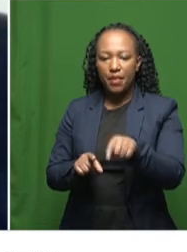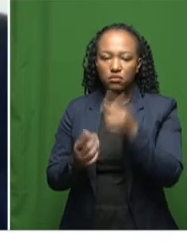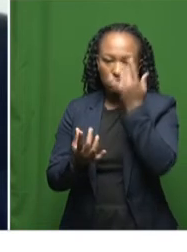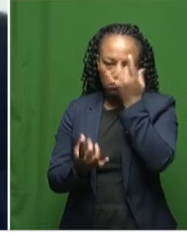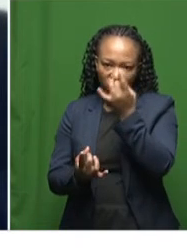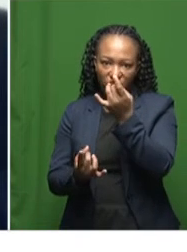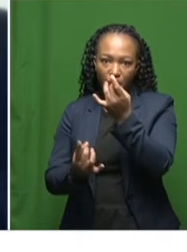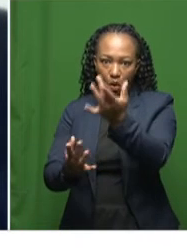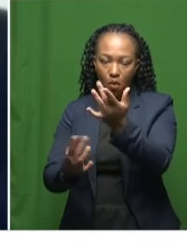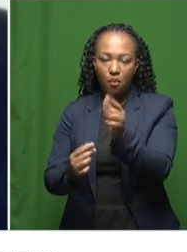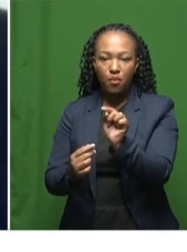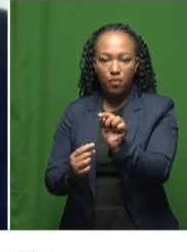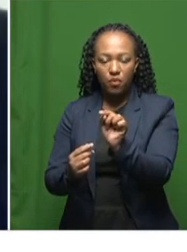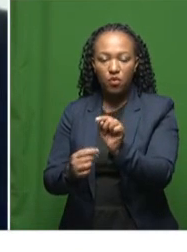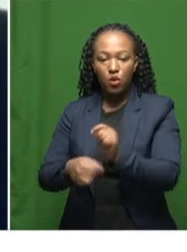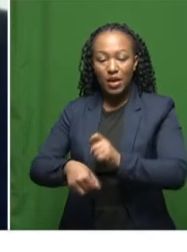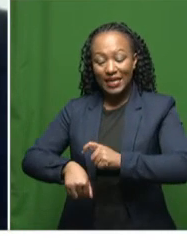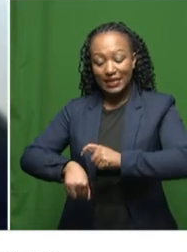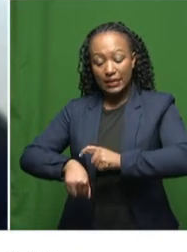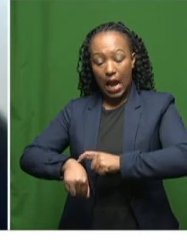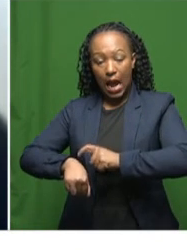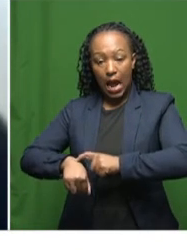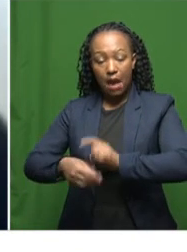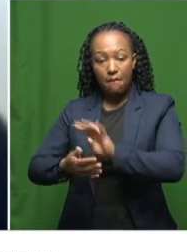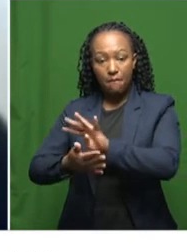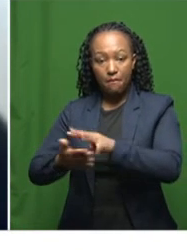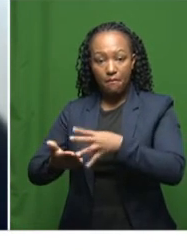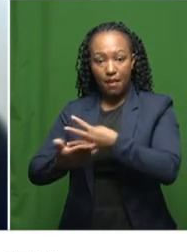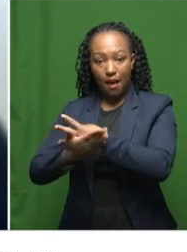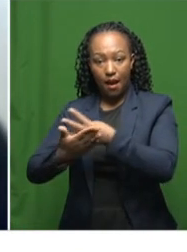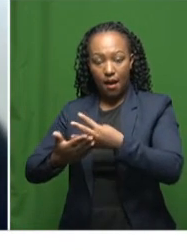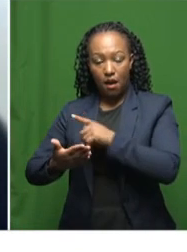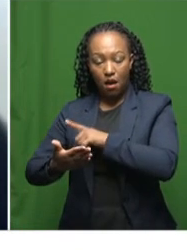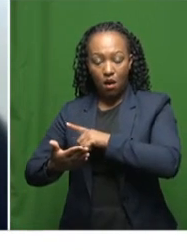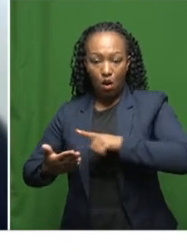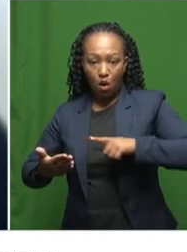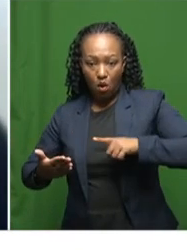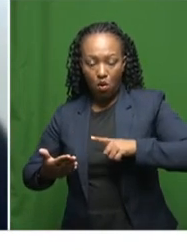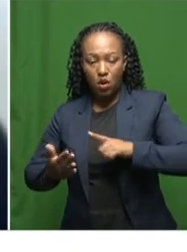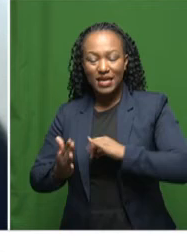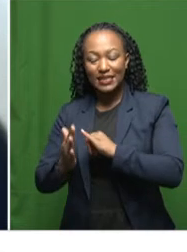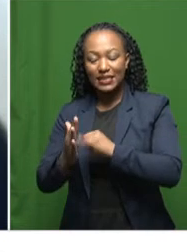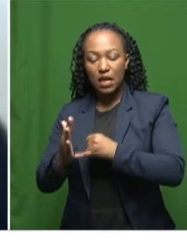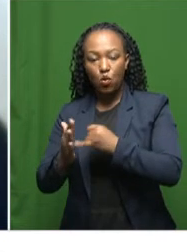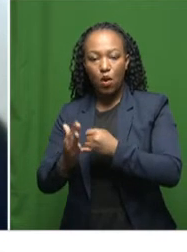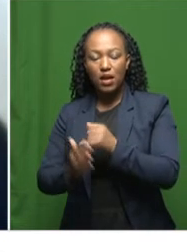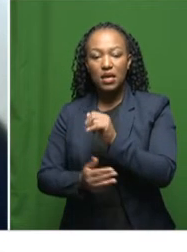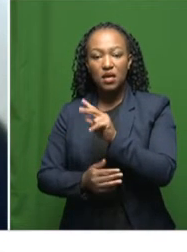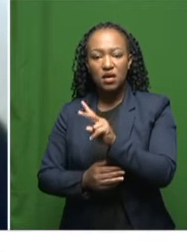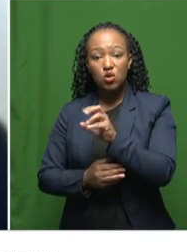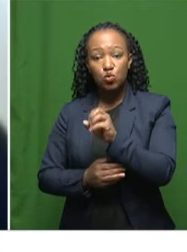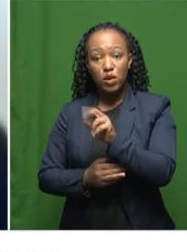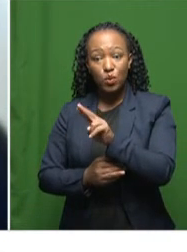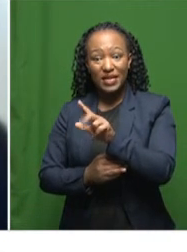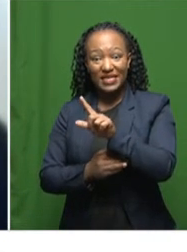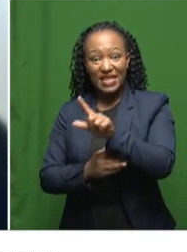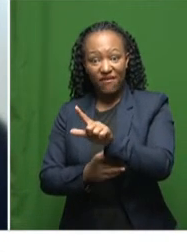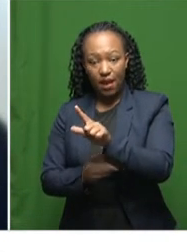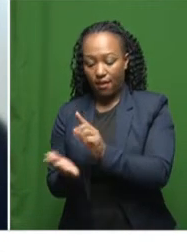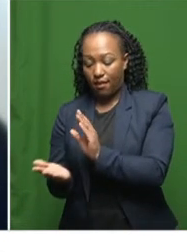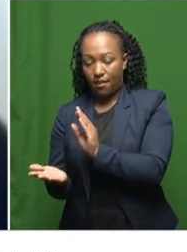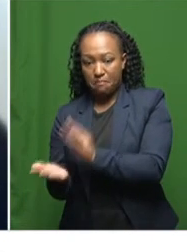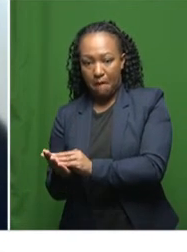that the timeline that was given there was the January 2027.